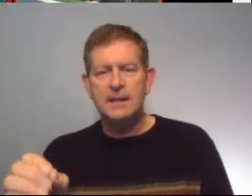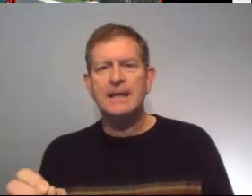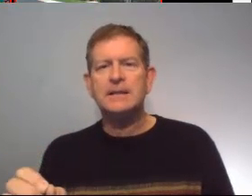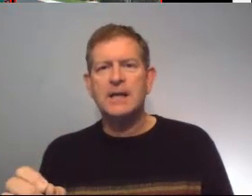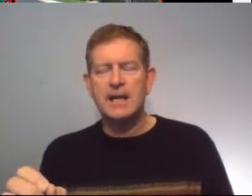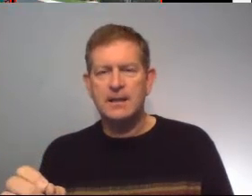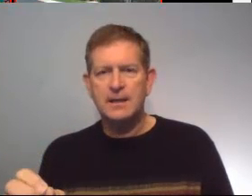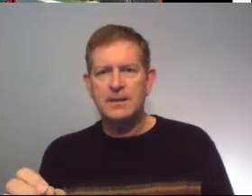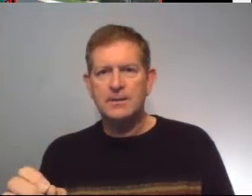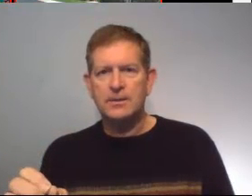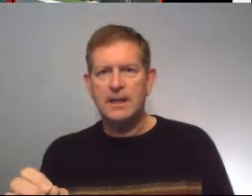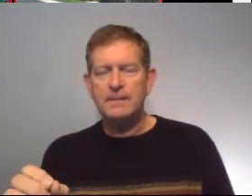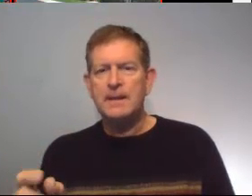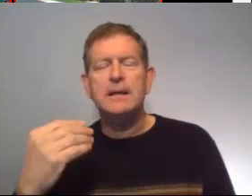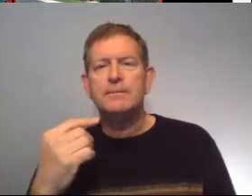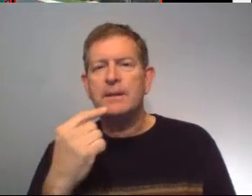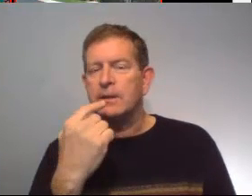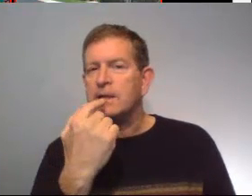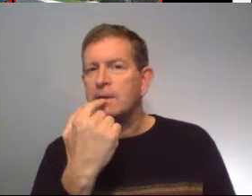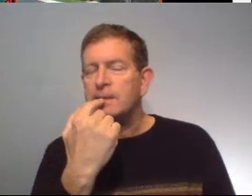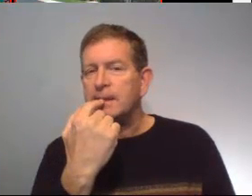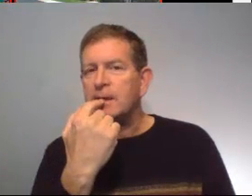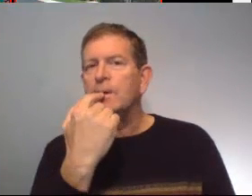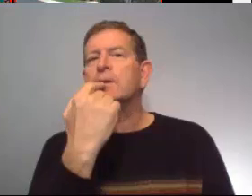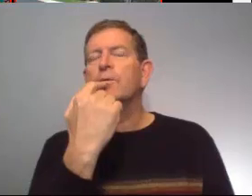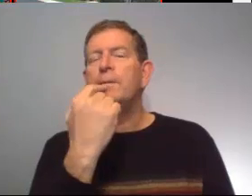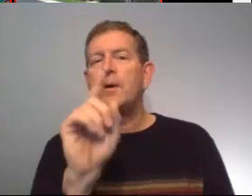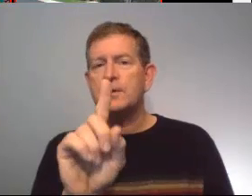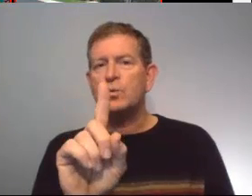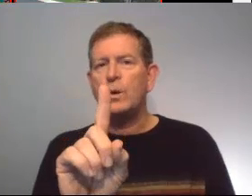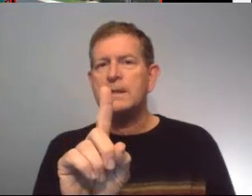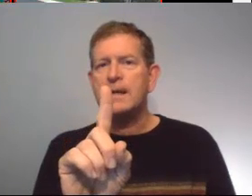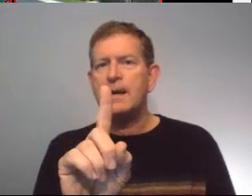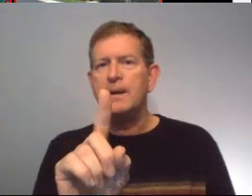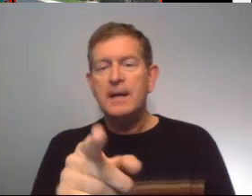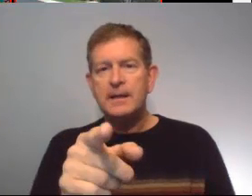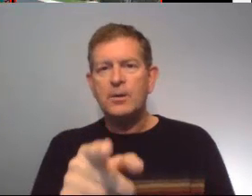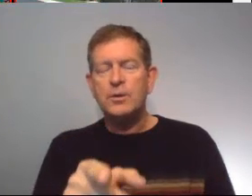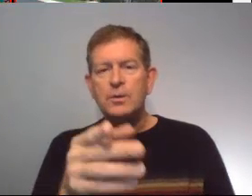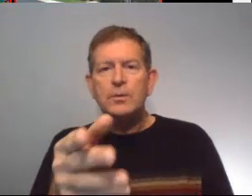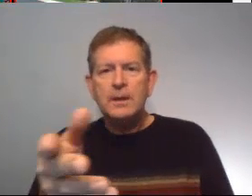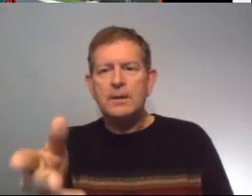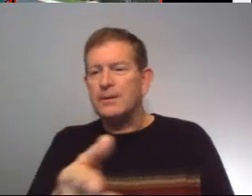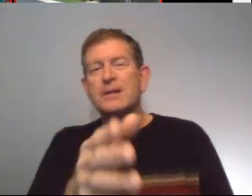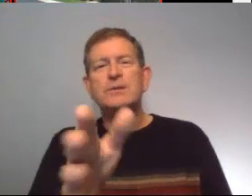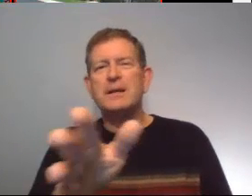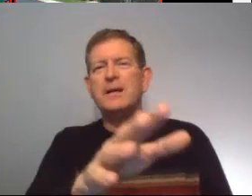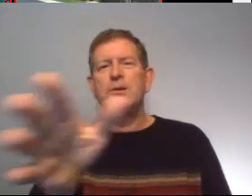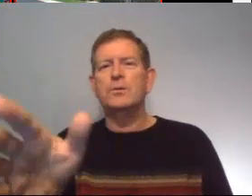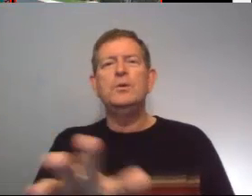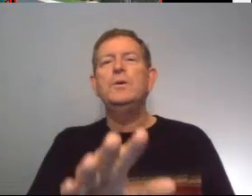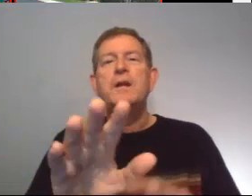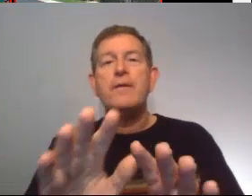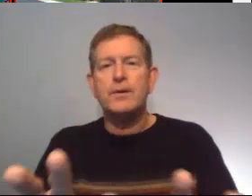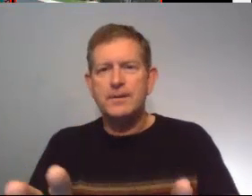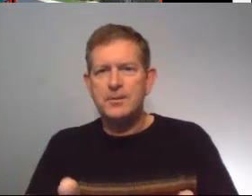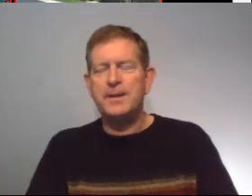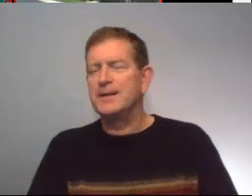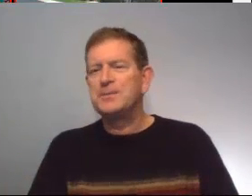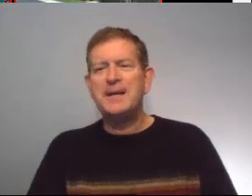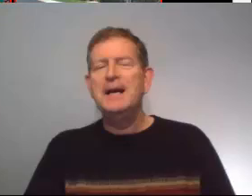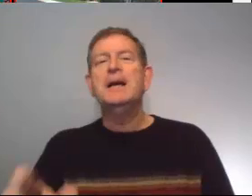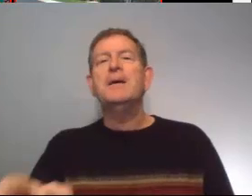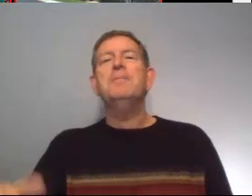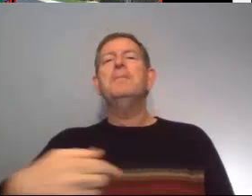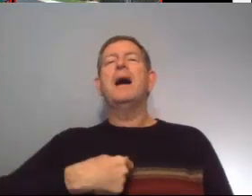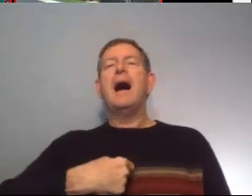t in tren. Okay? But the tip of my tongue will hit the roof of my mouth just one time. Now you, or not you would never do